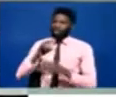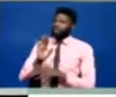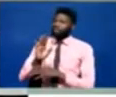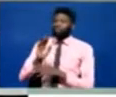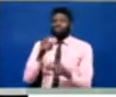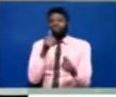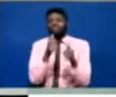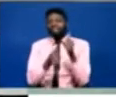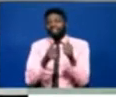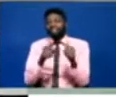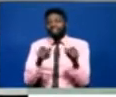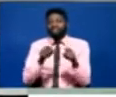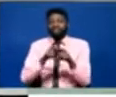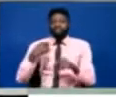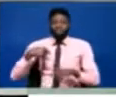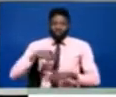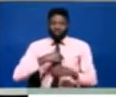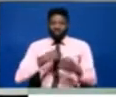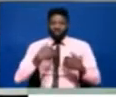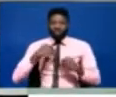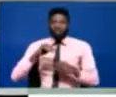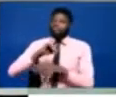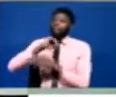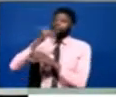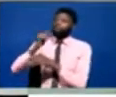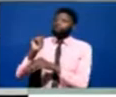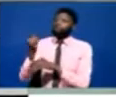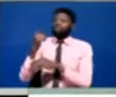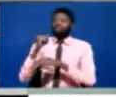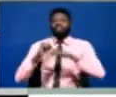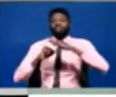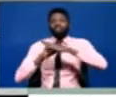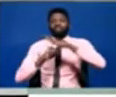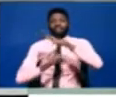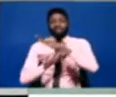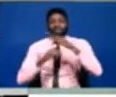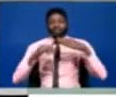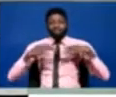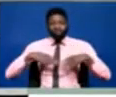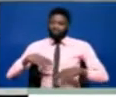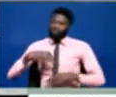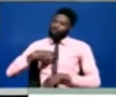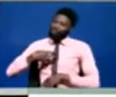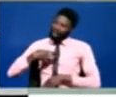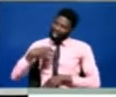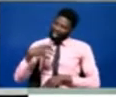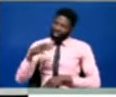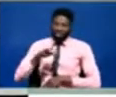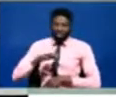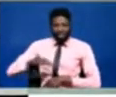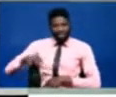the Mount Kenya Foundation. You see, these are people who are wealthy in the region, and the Mount